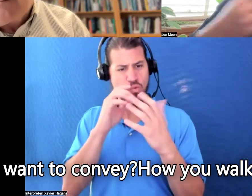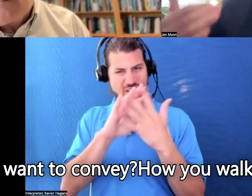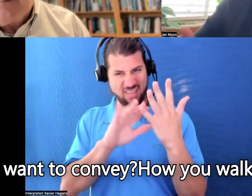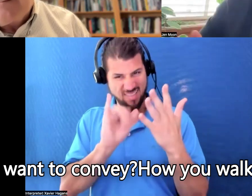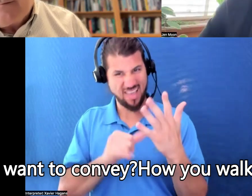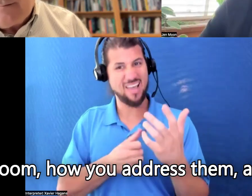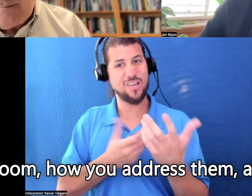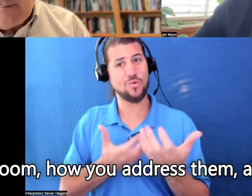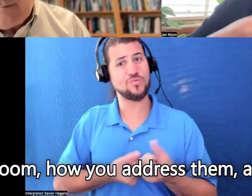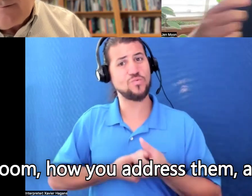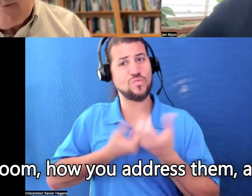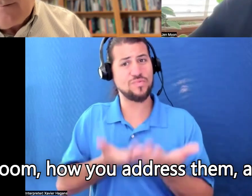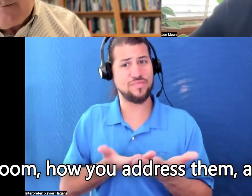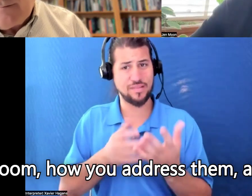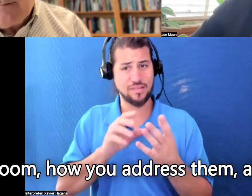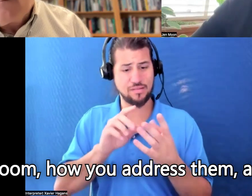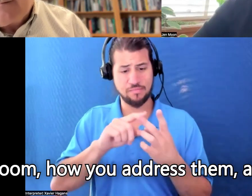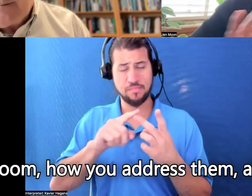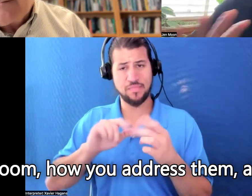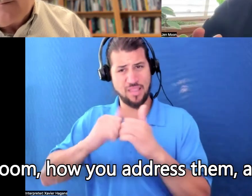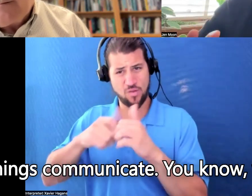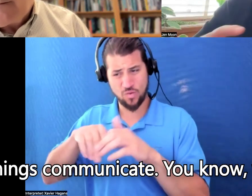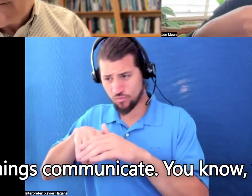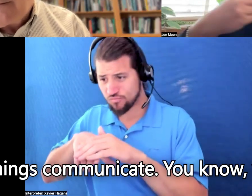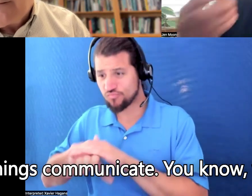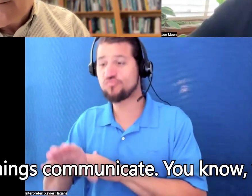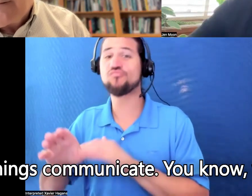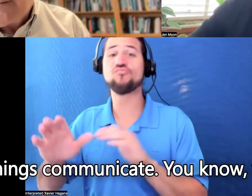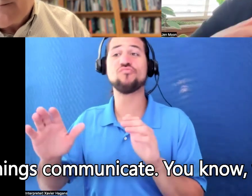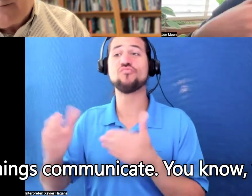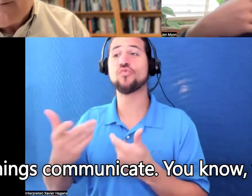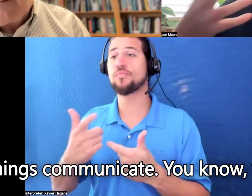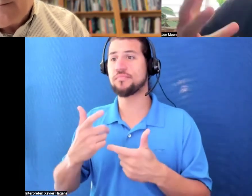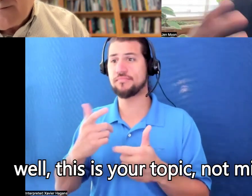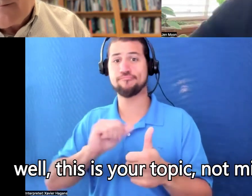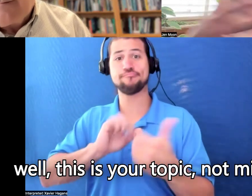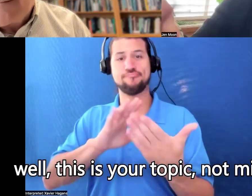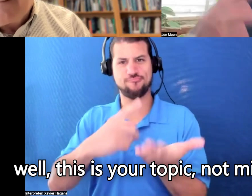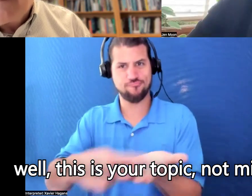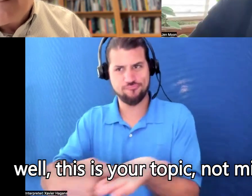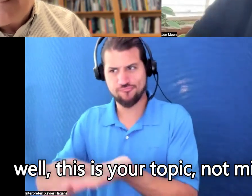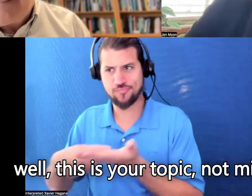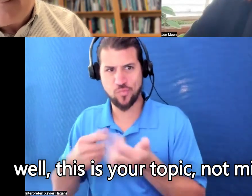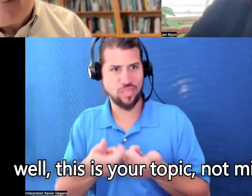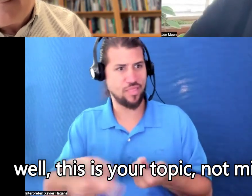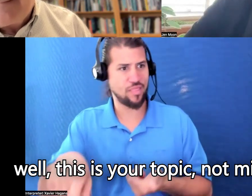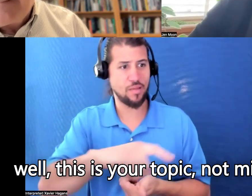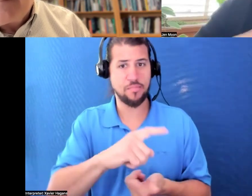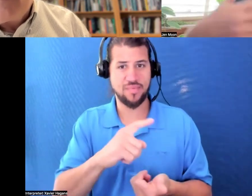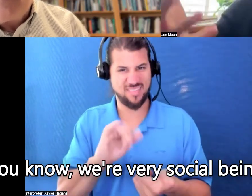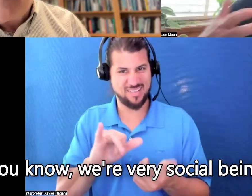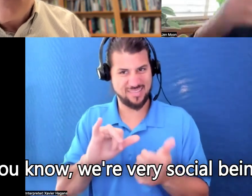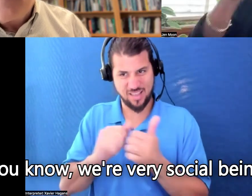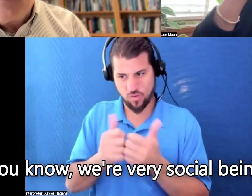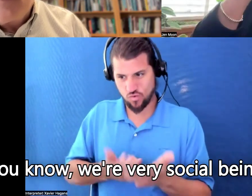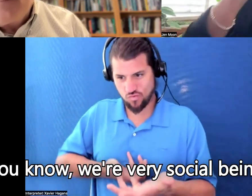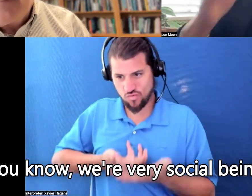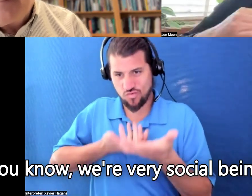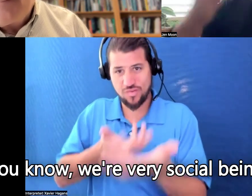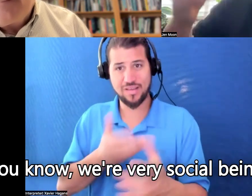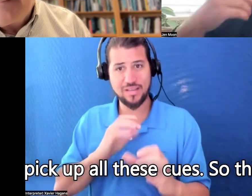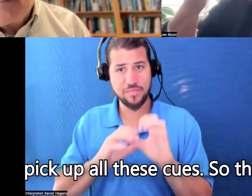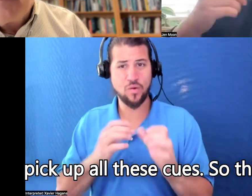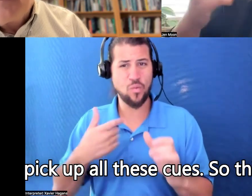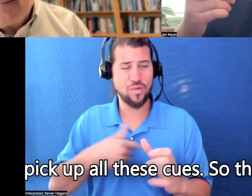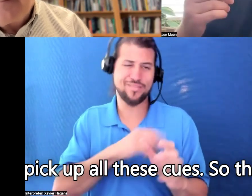How you walk into the room, how you address them, all of those things communicate. We're very, well, this is your topic, not mine, but we're very social